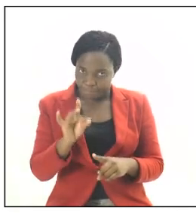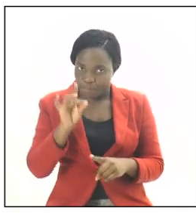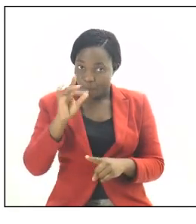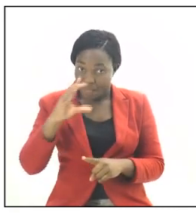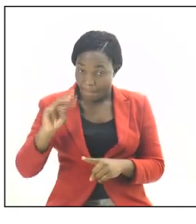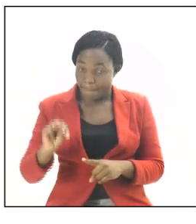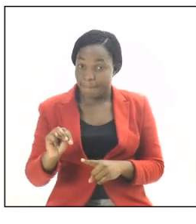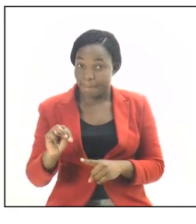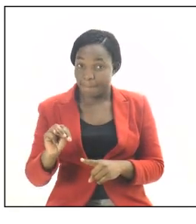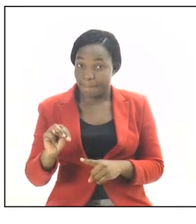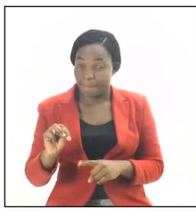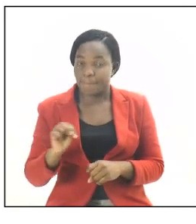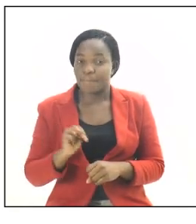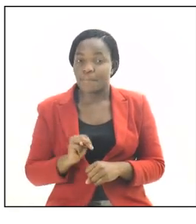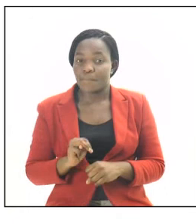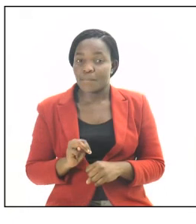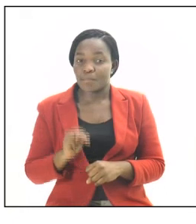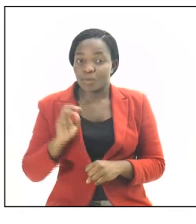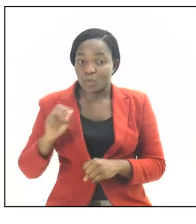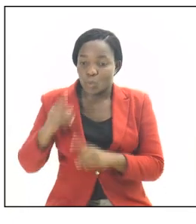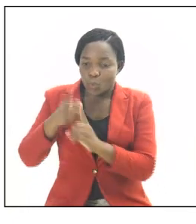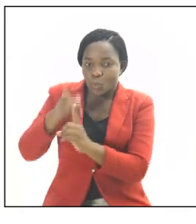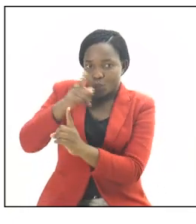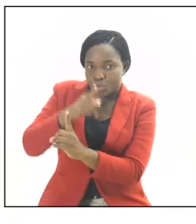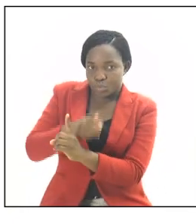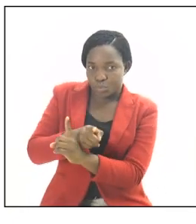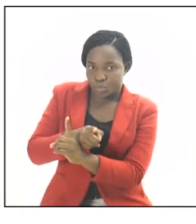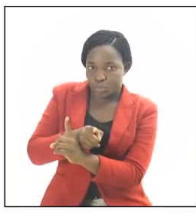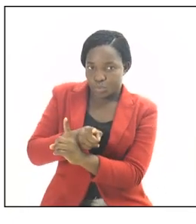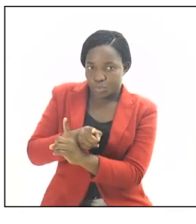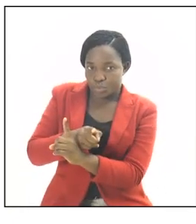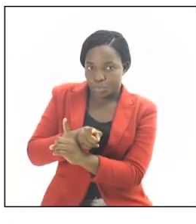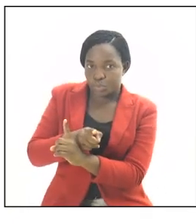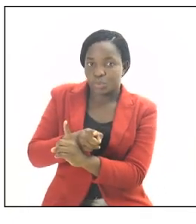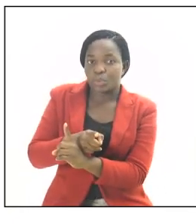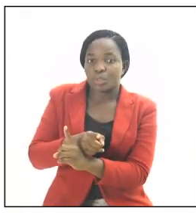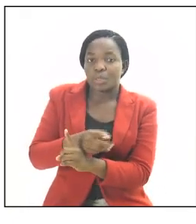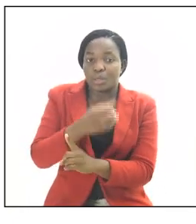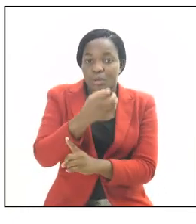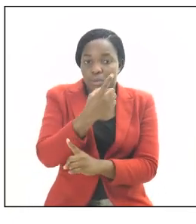126.83 centimeters. We round off the final answer to